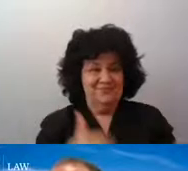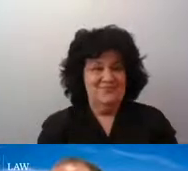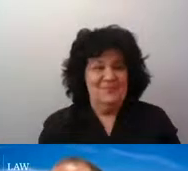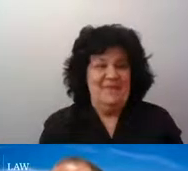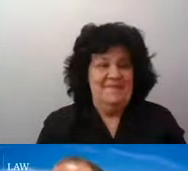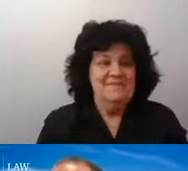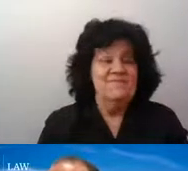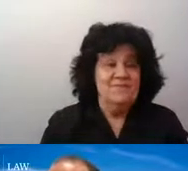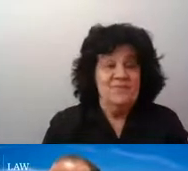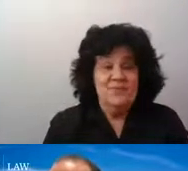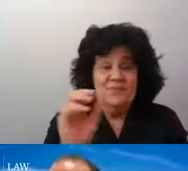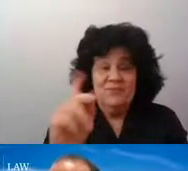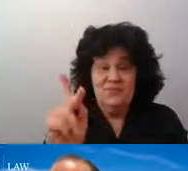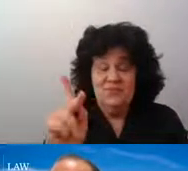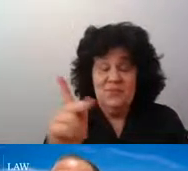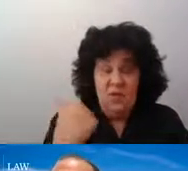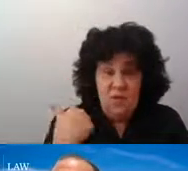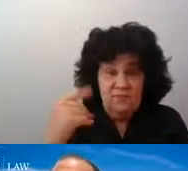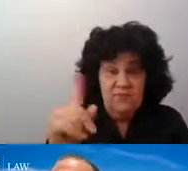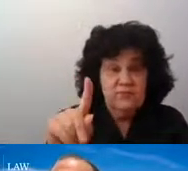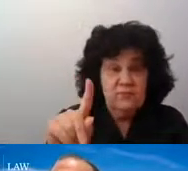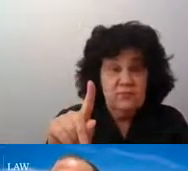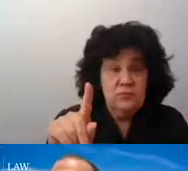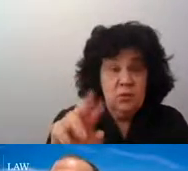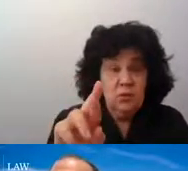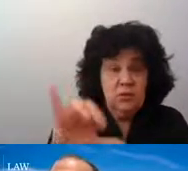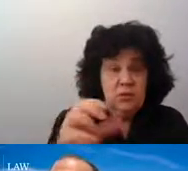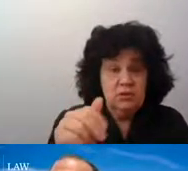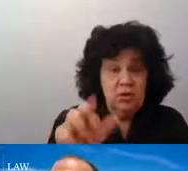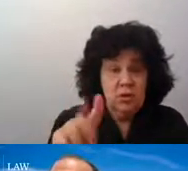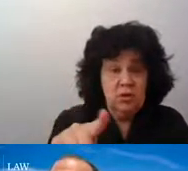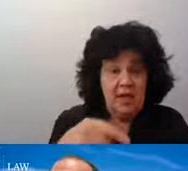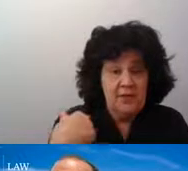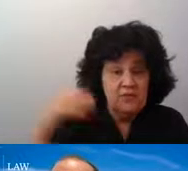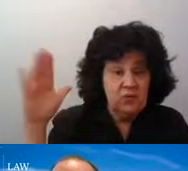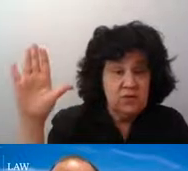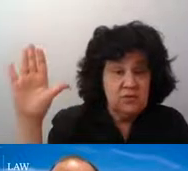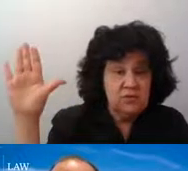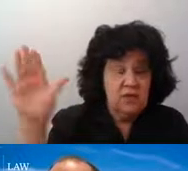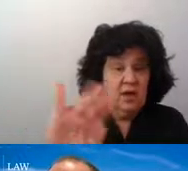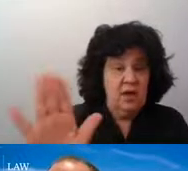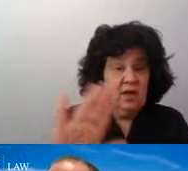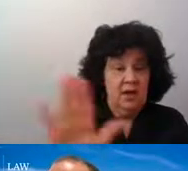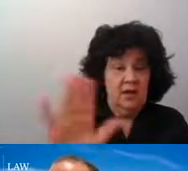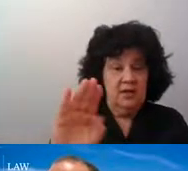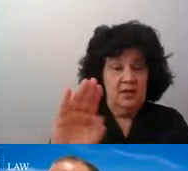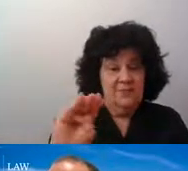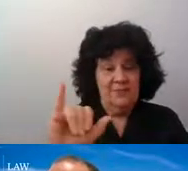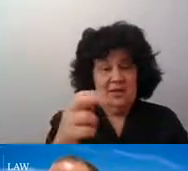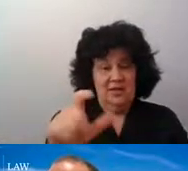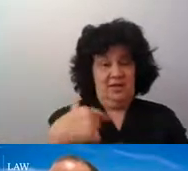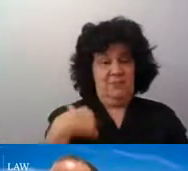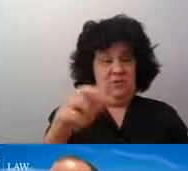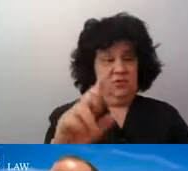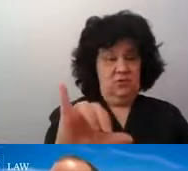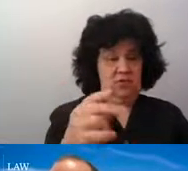Great. And I think we have a question. Richard has his hands up. Yeah. Hi, Michael. Rich Butel. I was looking at the SF